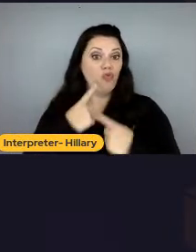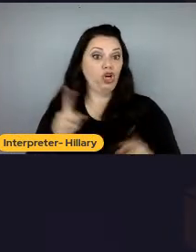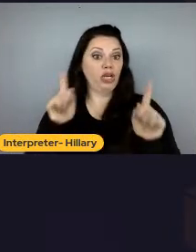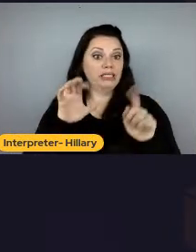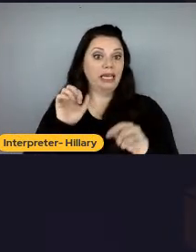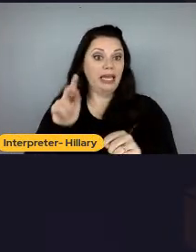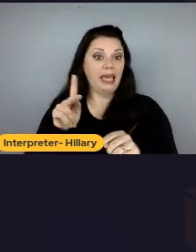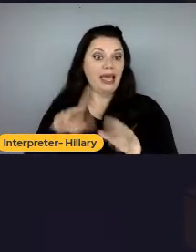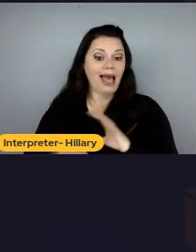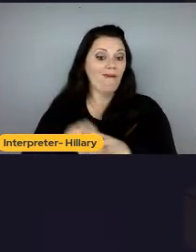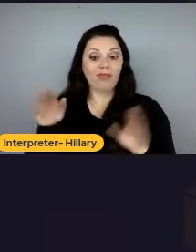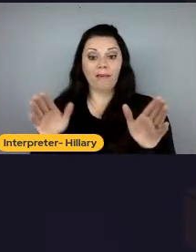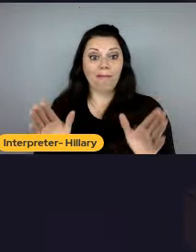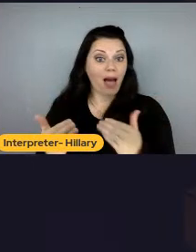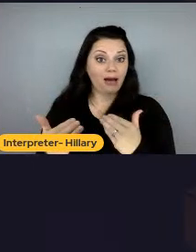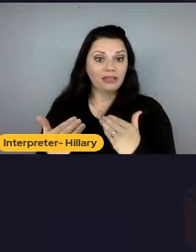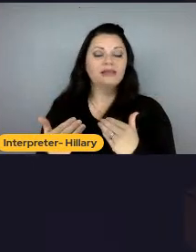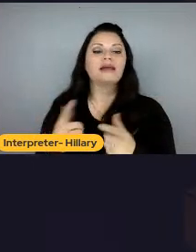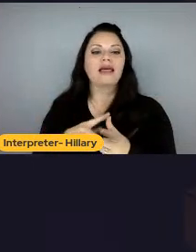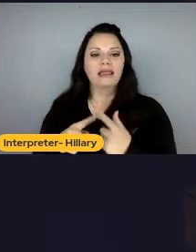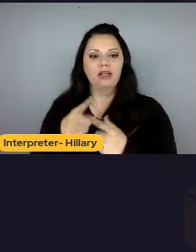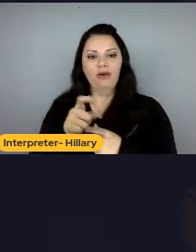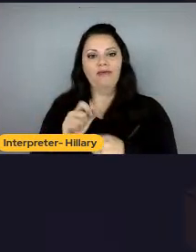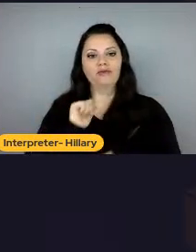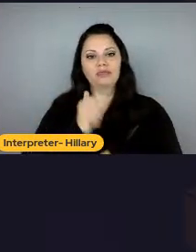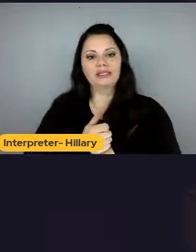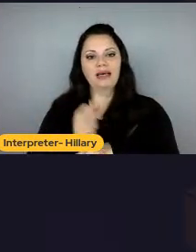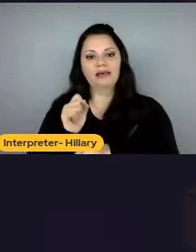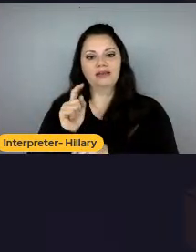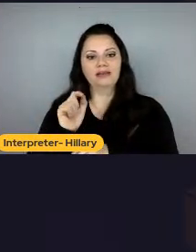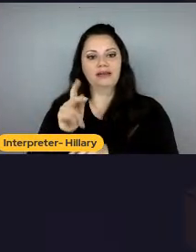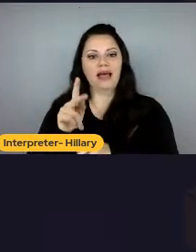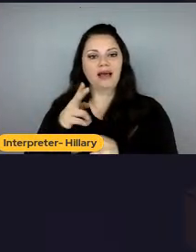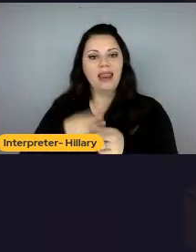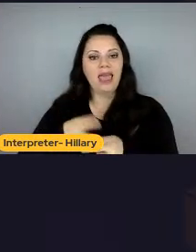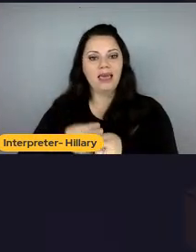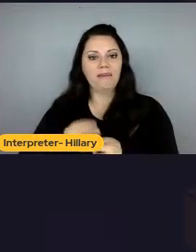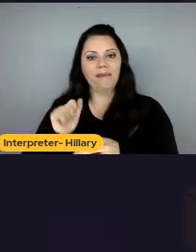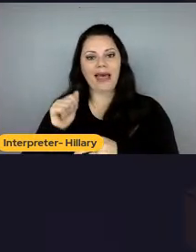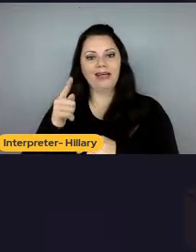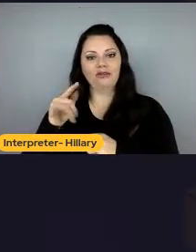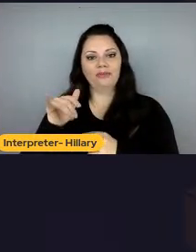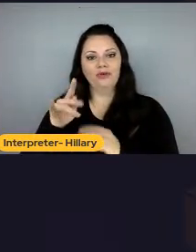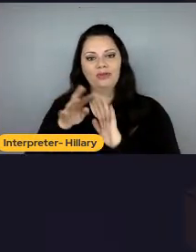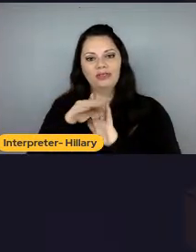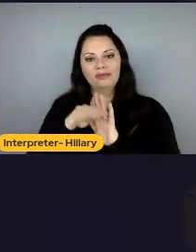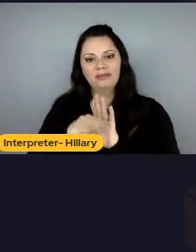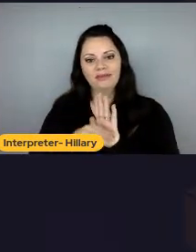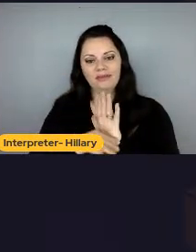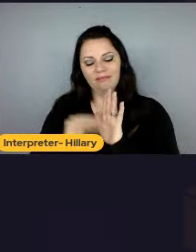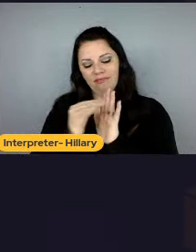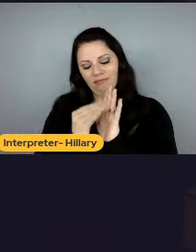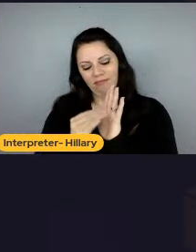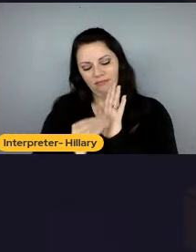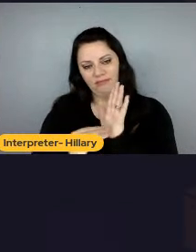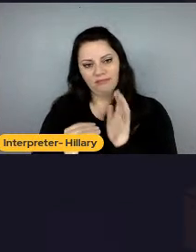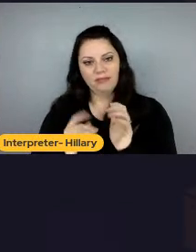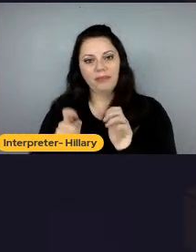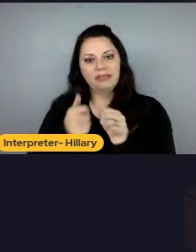out of the box, you will have to set the stack name attributes when creating your CDK app stack with the following